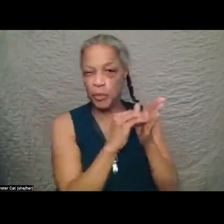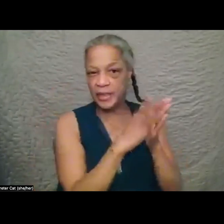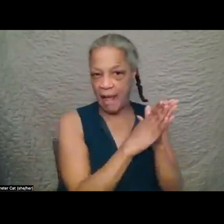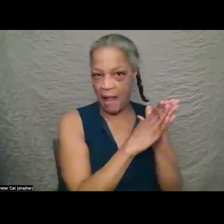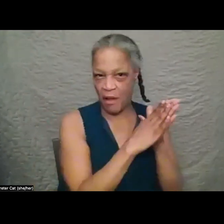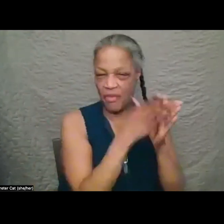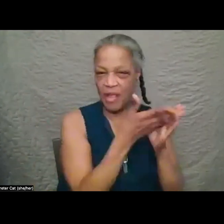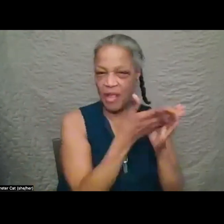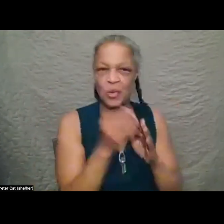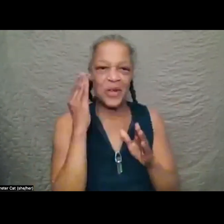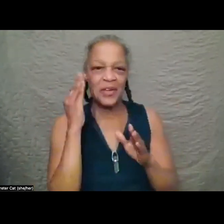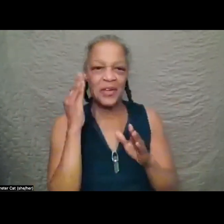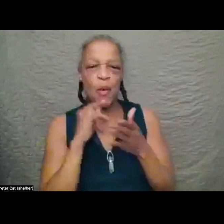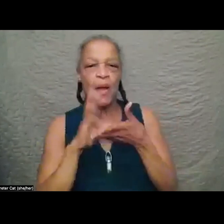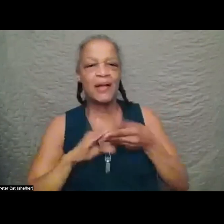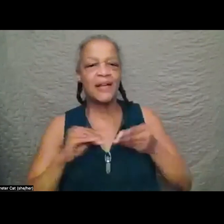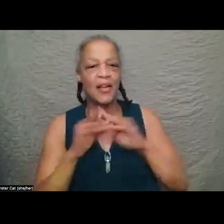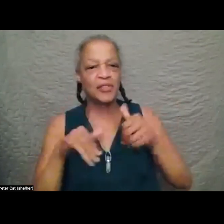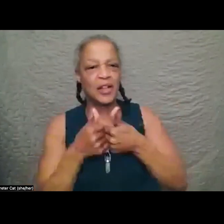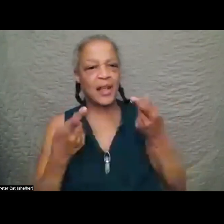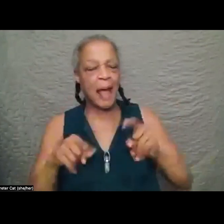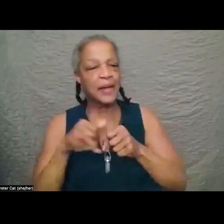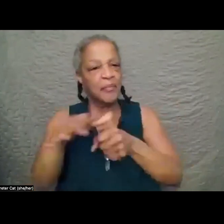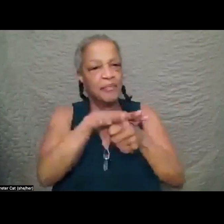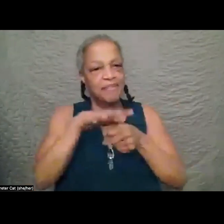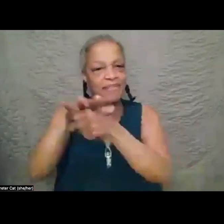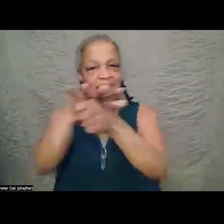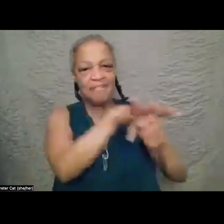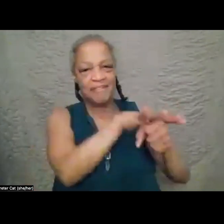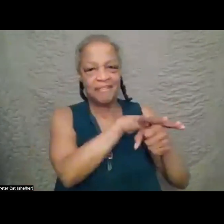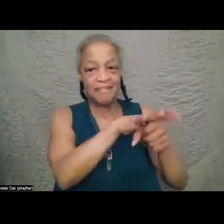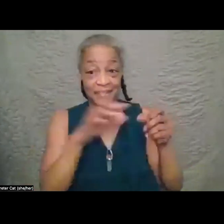trends or narrative challenges are coming up by locality as well.